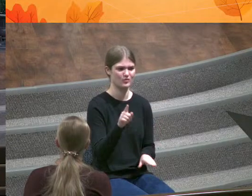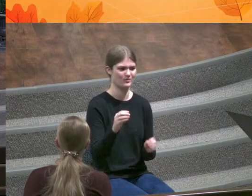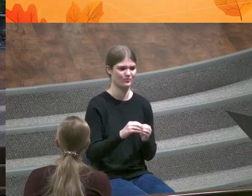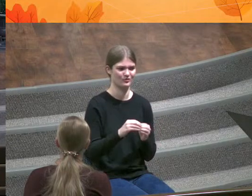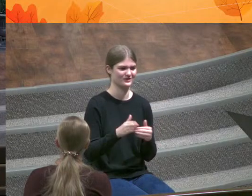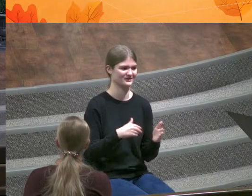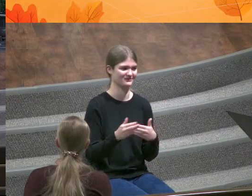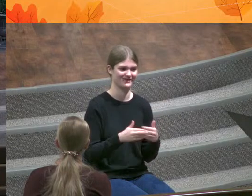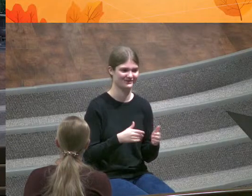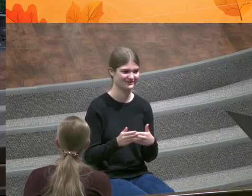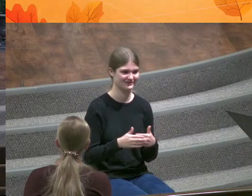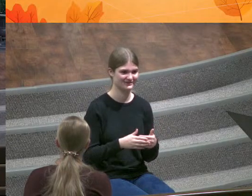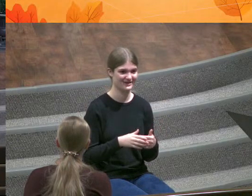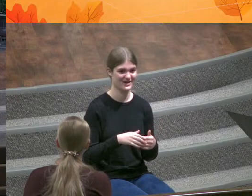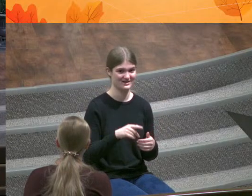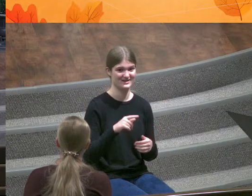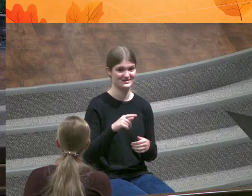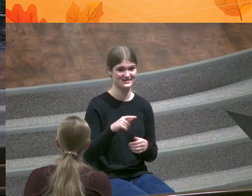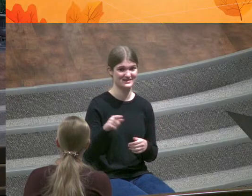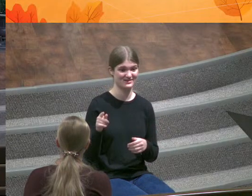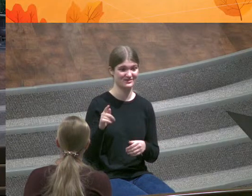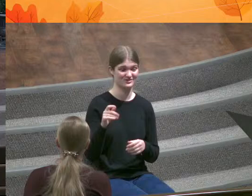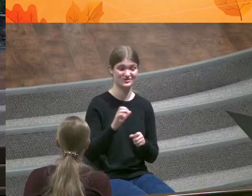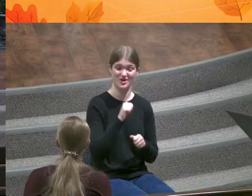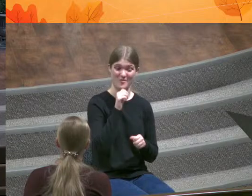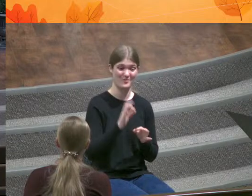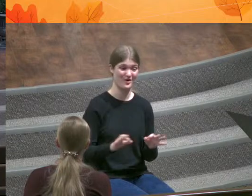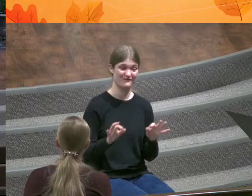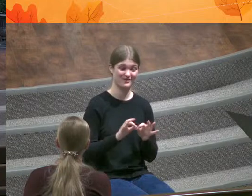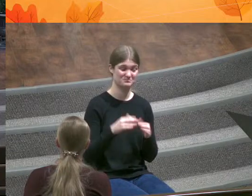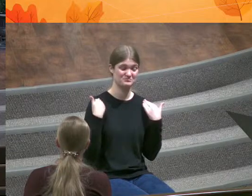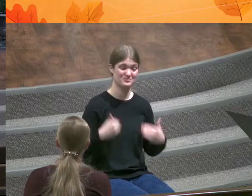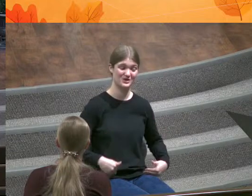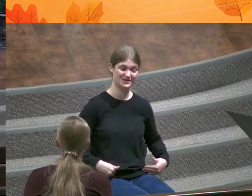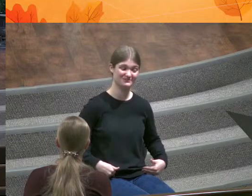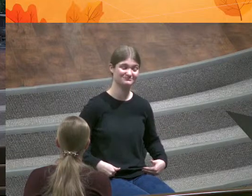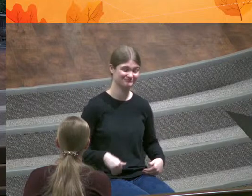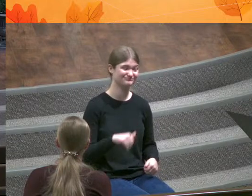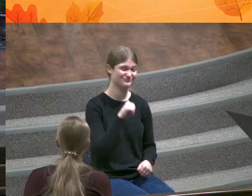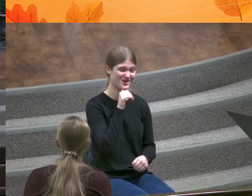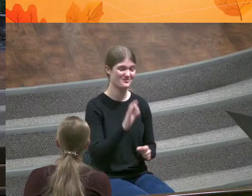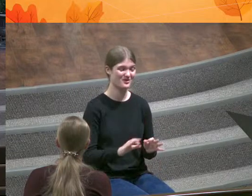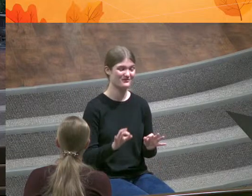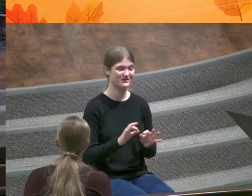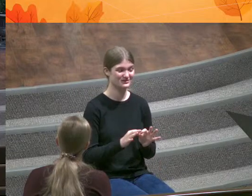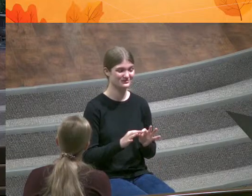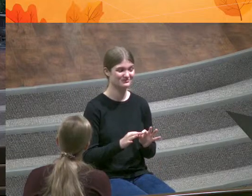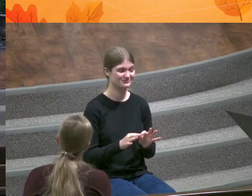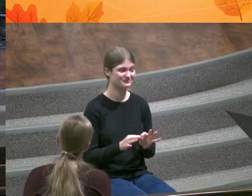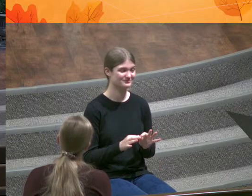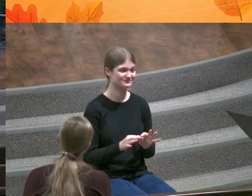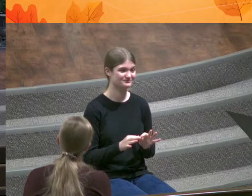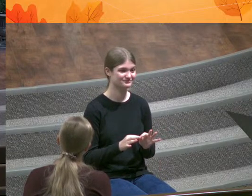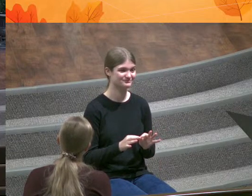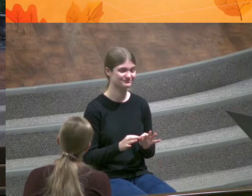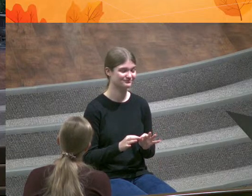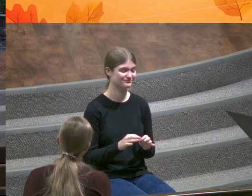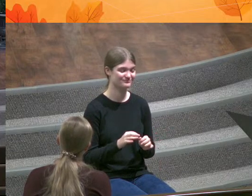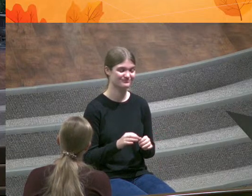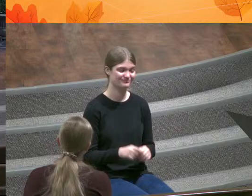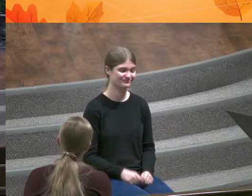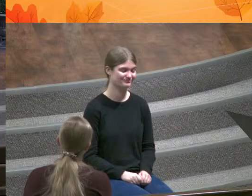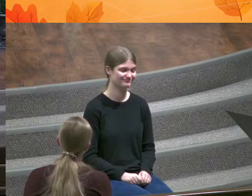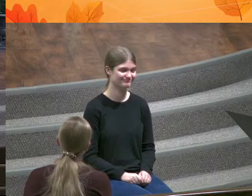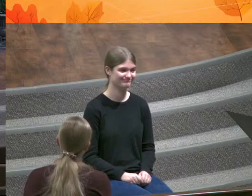more won't matter. Yeah, they're imperfect. Absolutely. The body, the people, they're